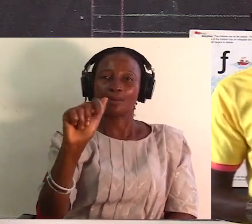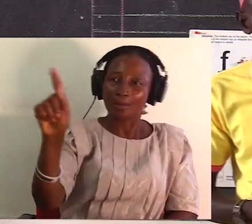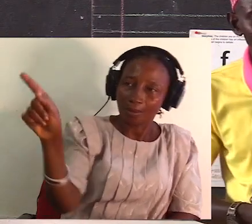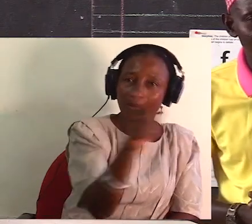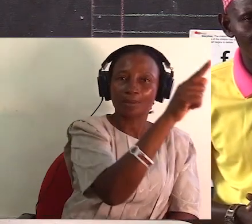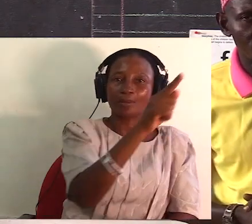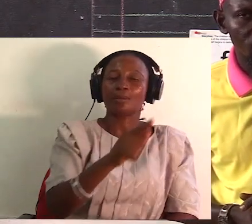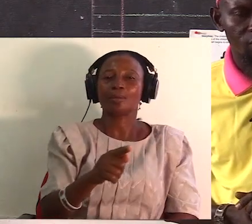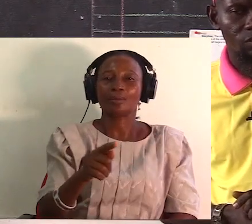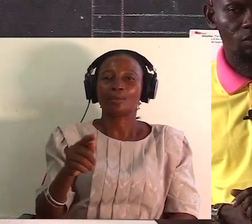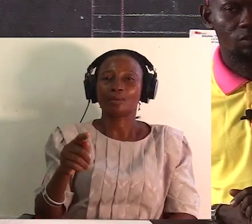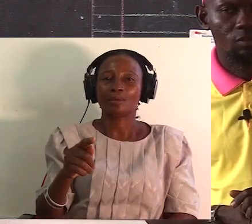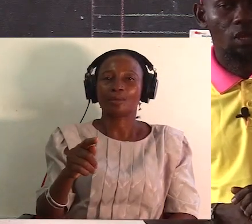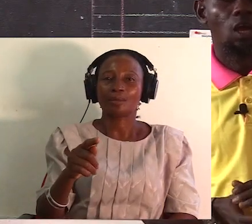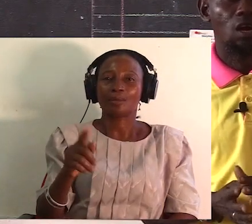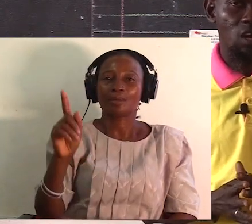What did I say?